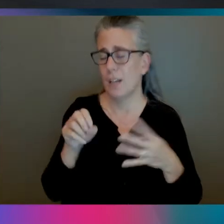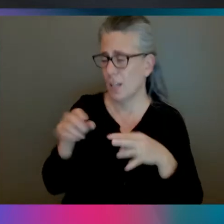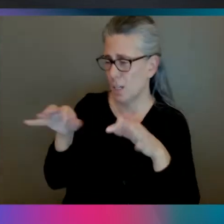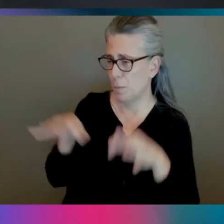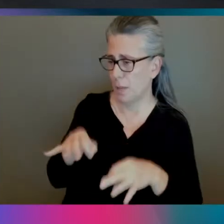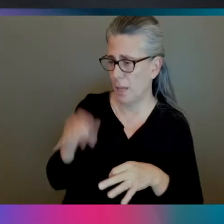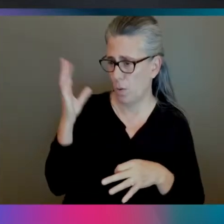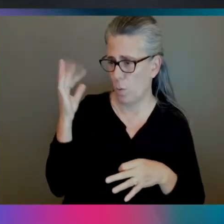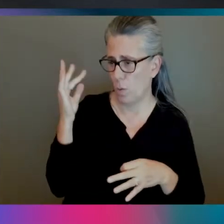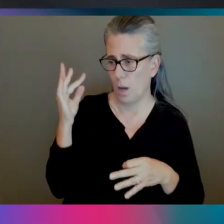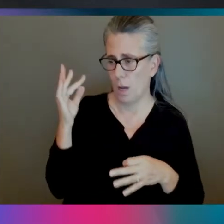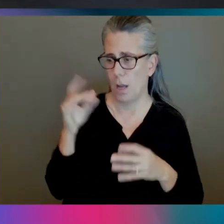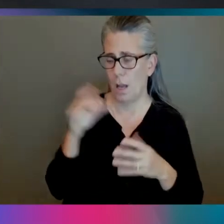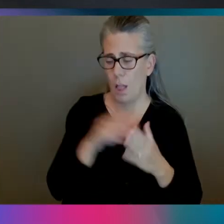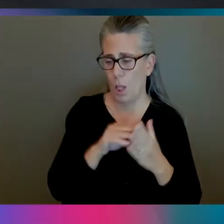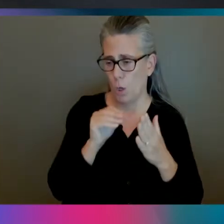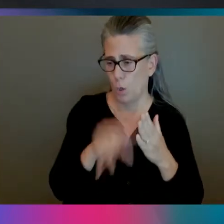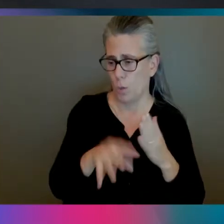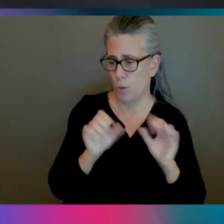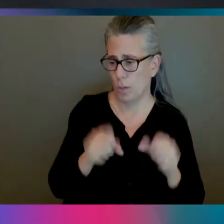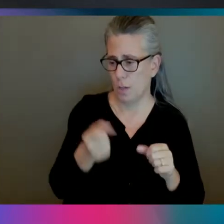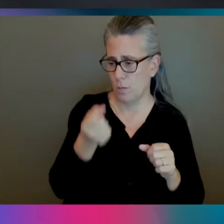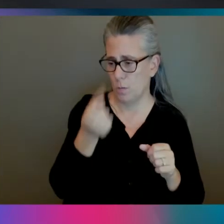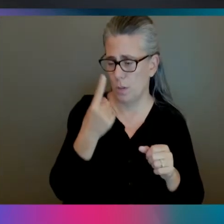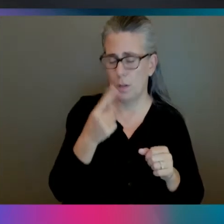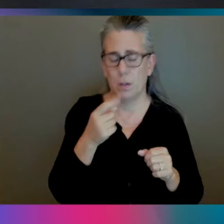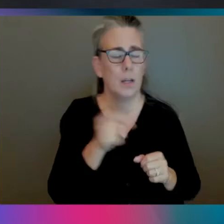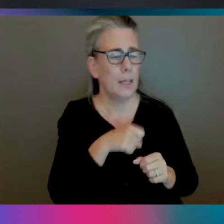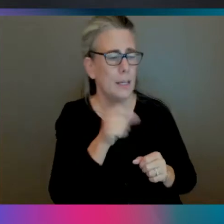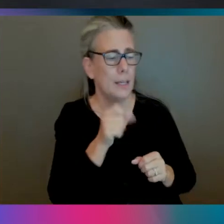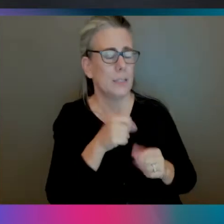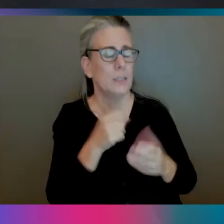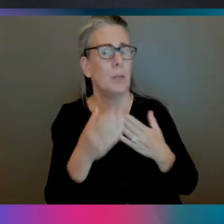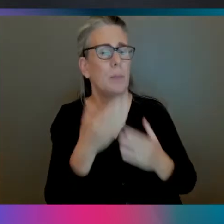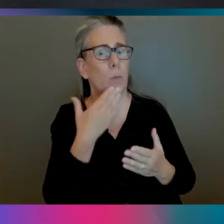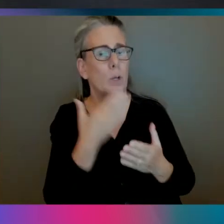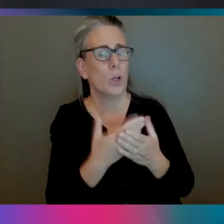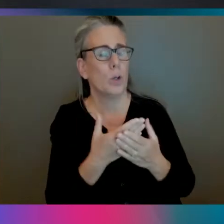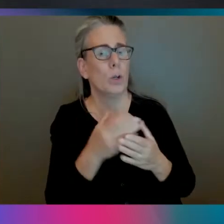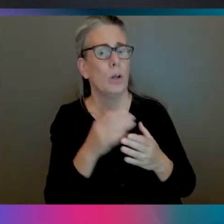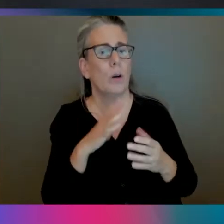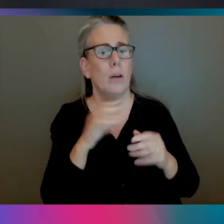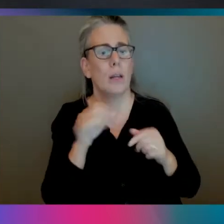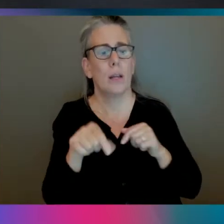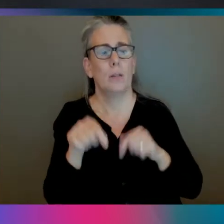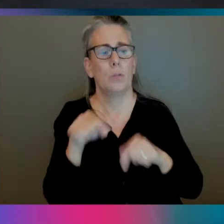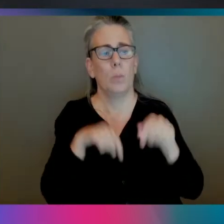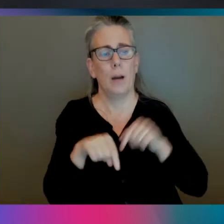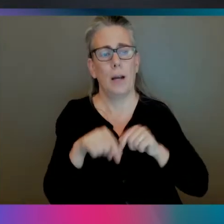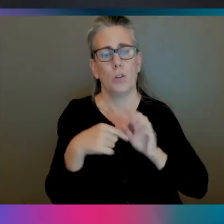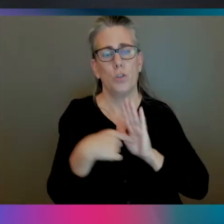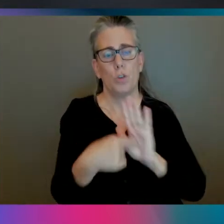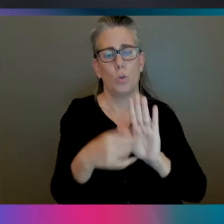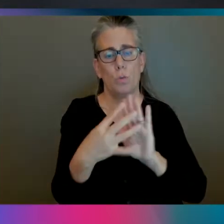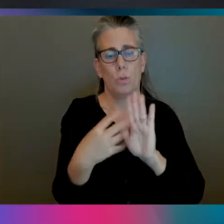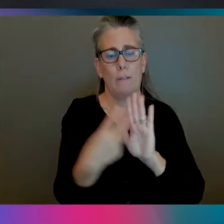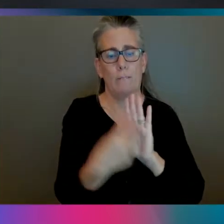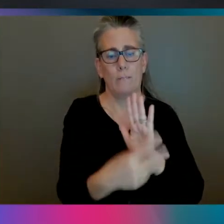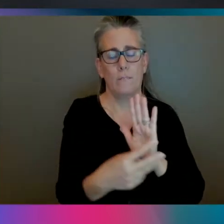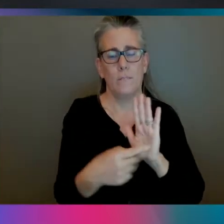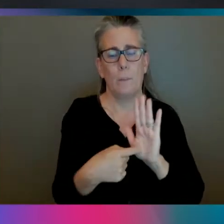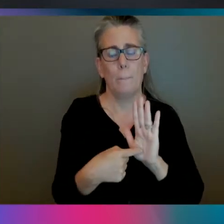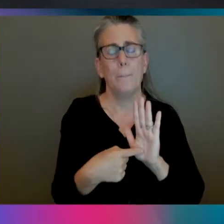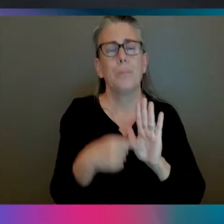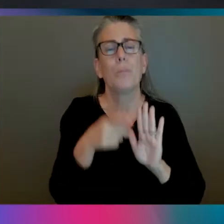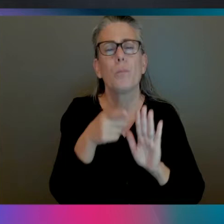Yeah, we could. It might be easier to go back to look at this graphic again. That's where those auxiliary items that we talked about. The